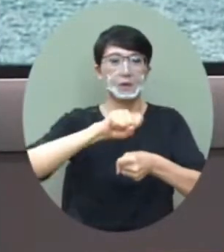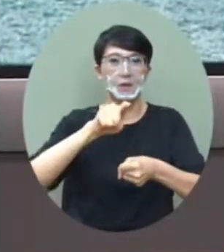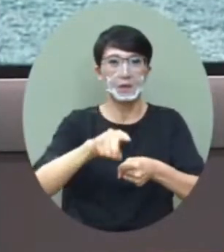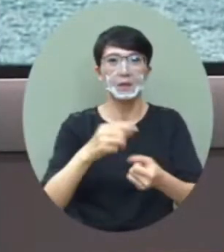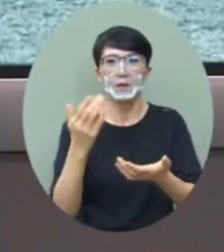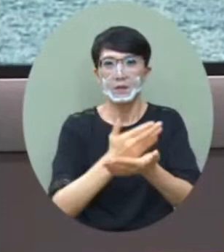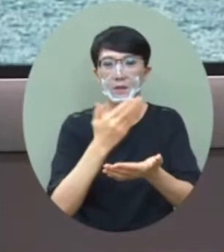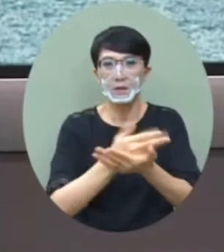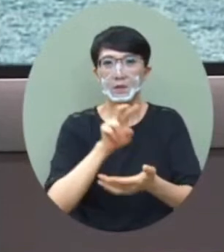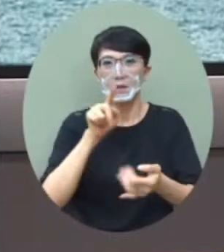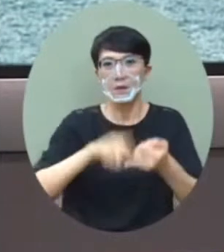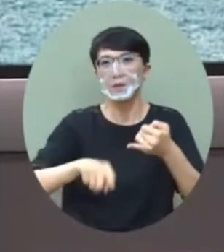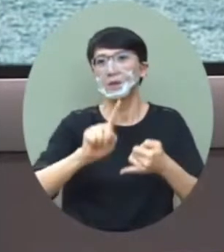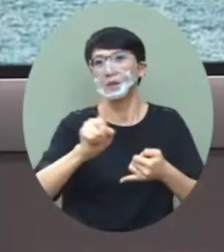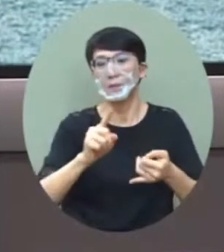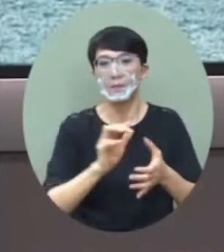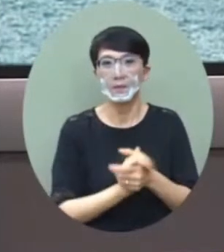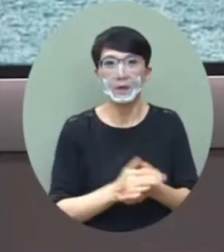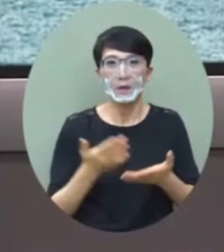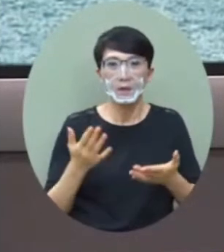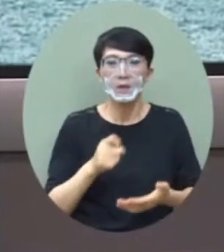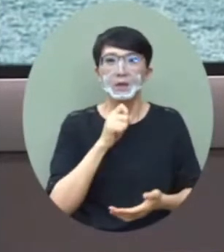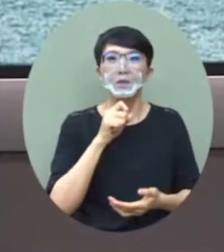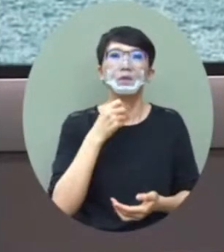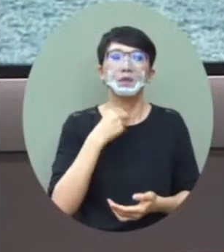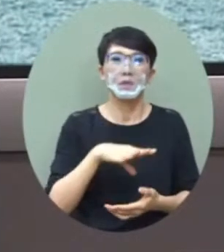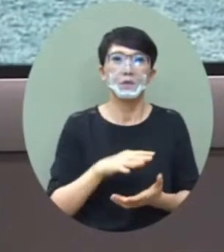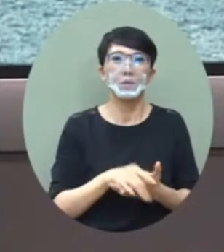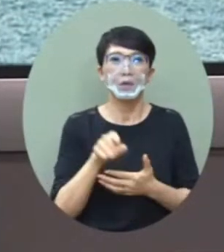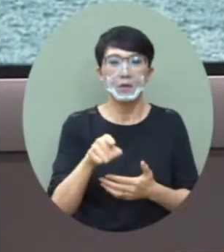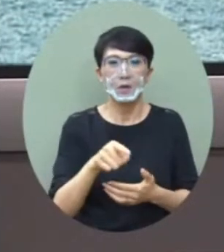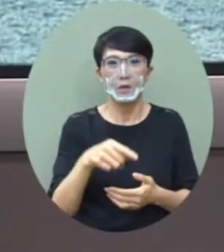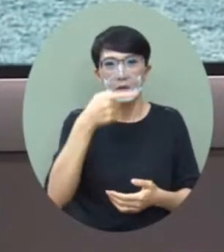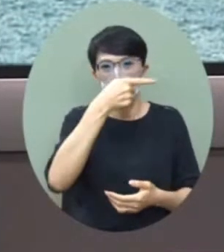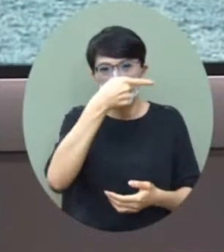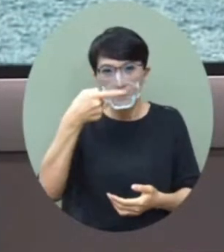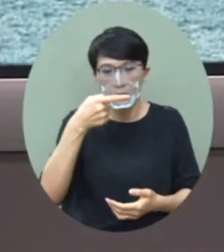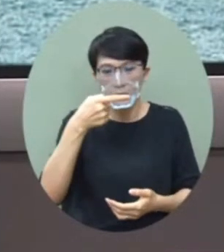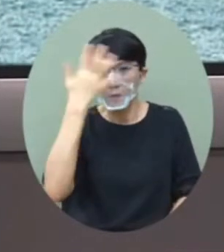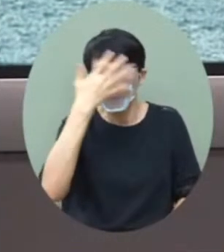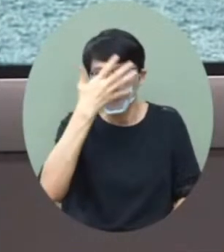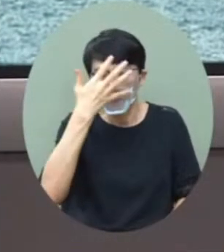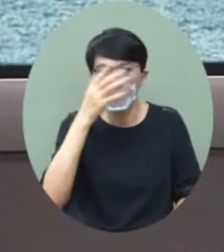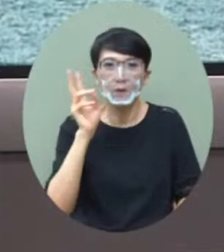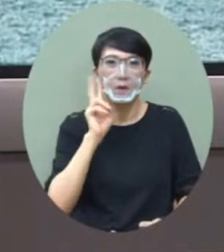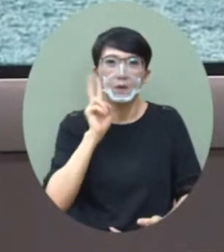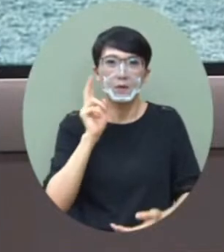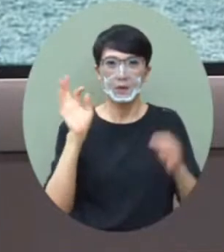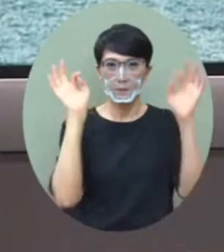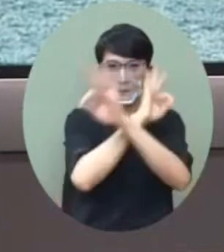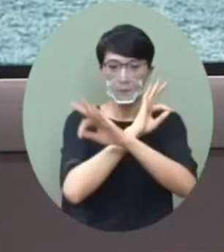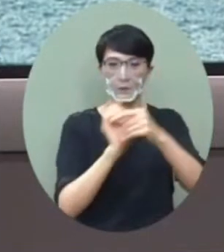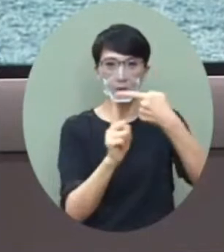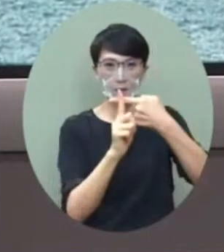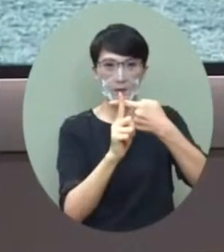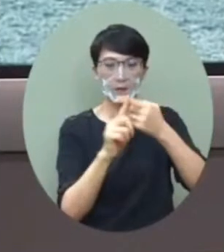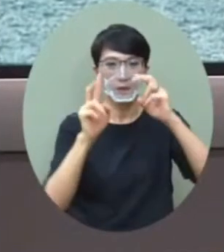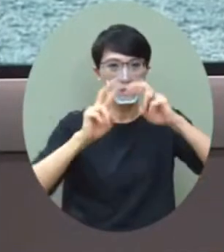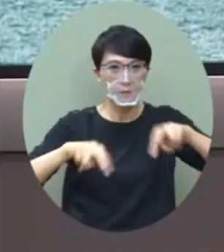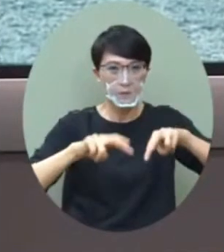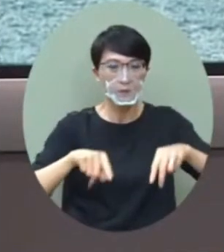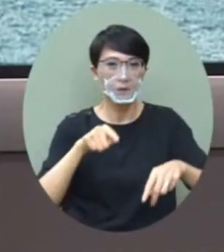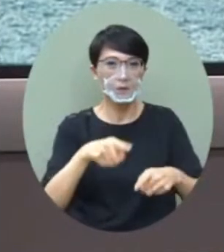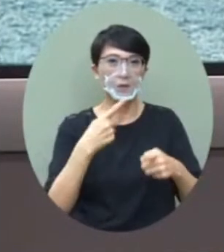result. If both lines are unclear, we would recommend another test. We saw